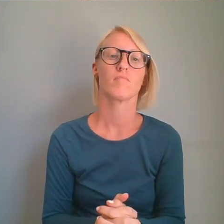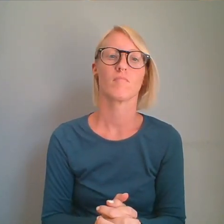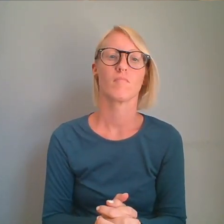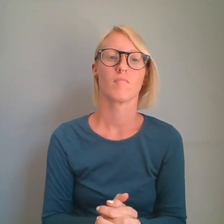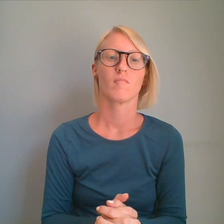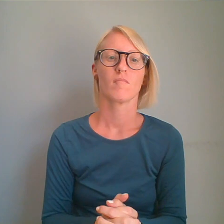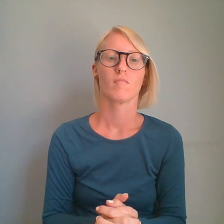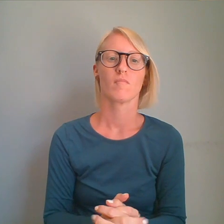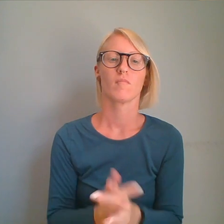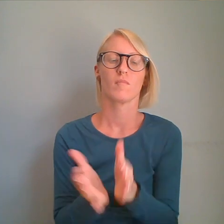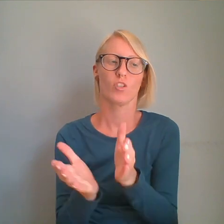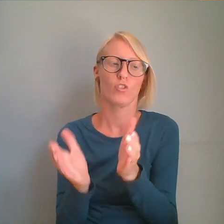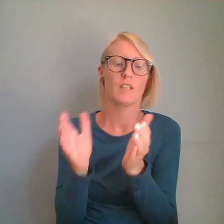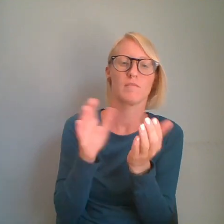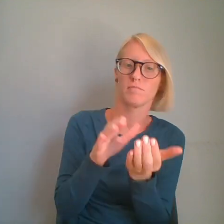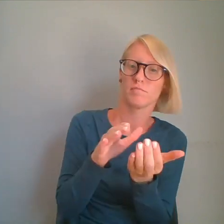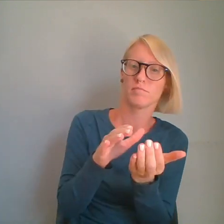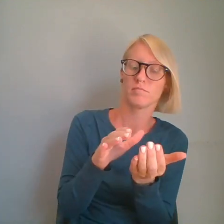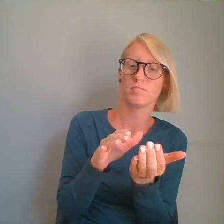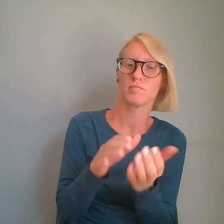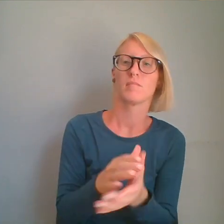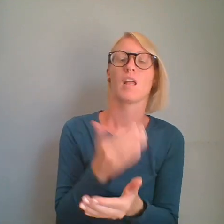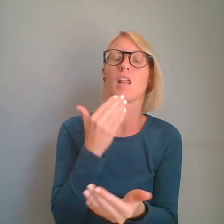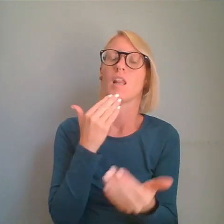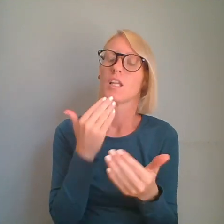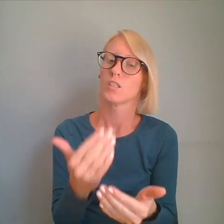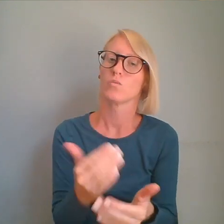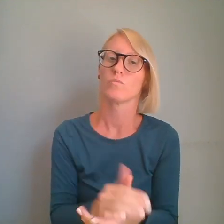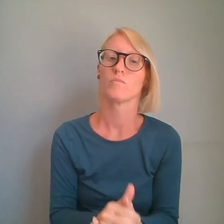Put your head this way a little bit, please. Thank you.